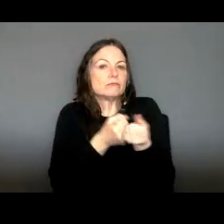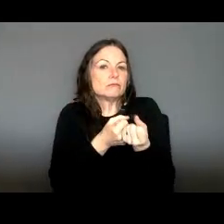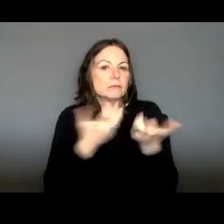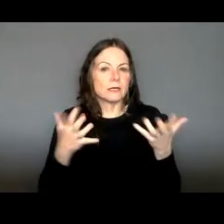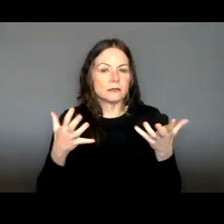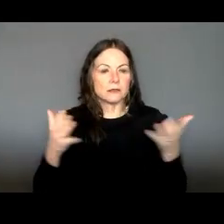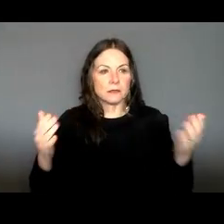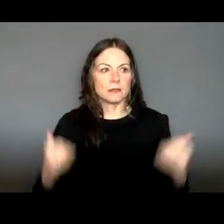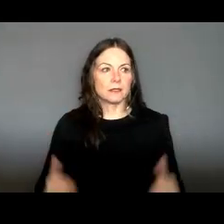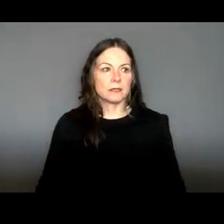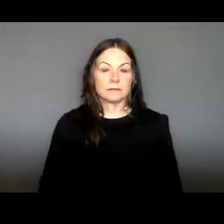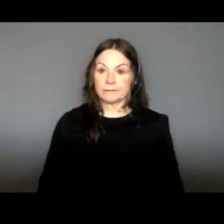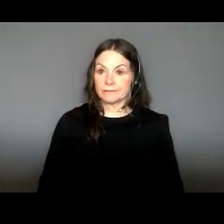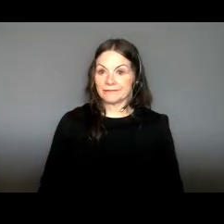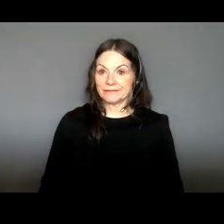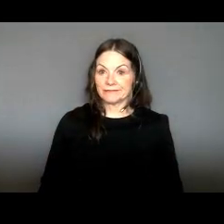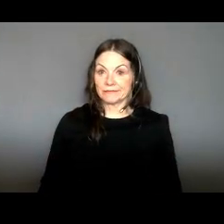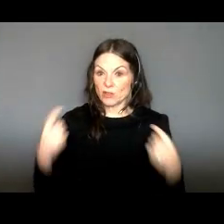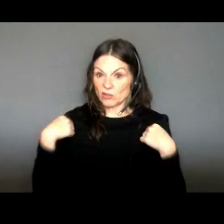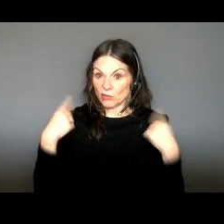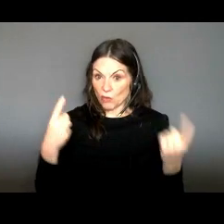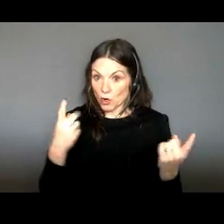Do you have any questions so far?